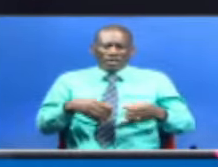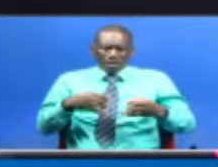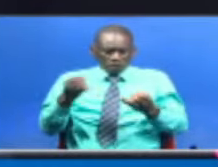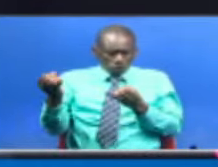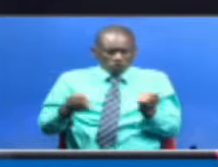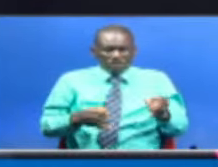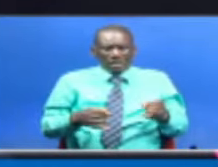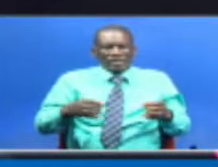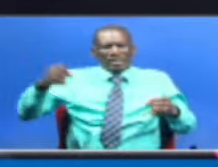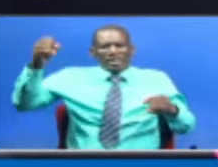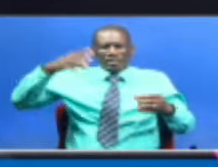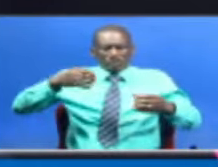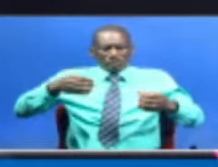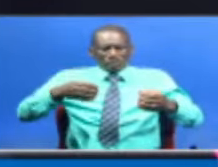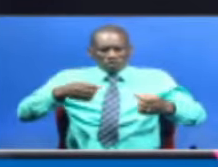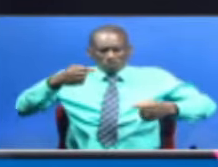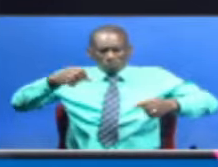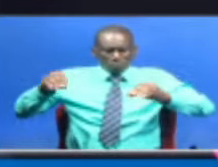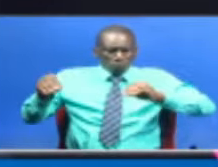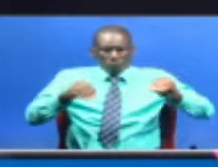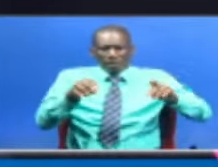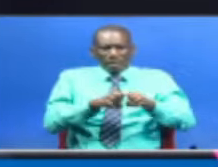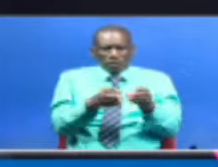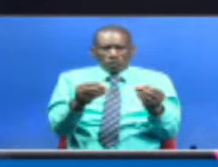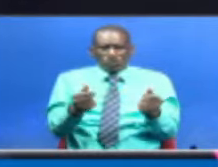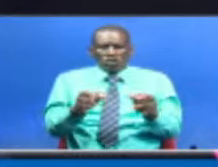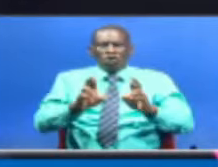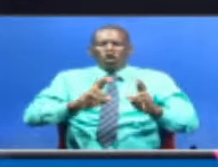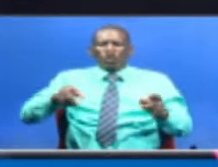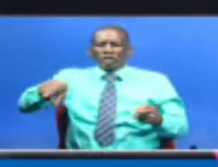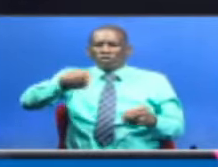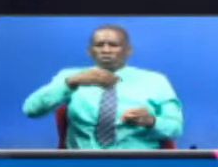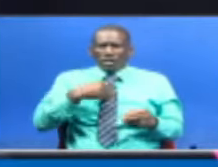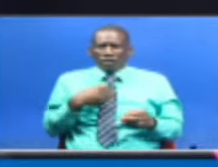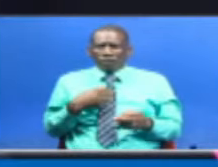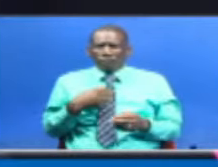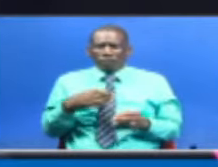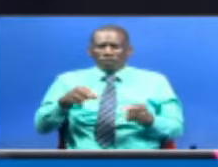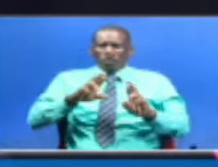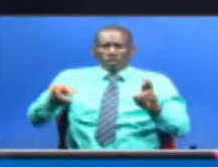as a solution. I think we already have a vibrant